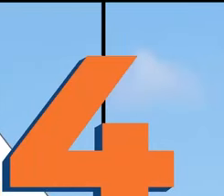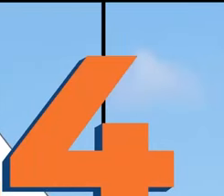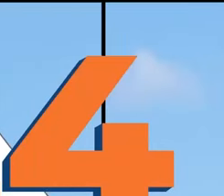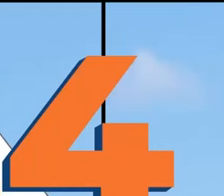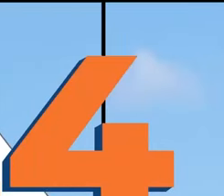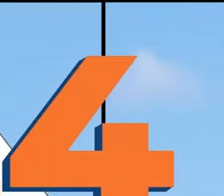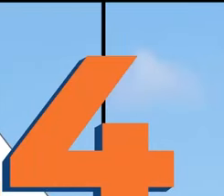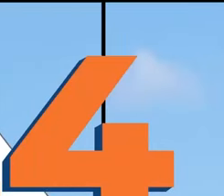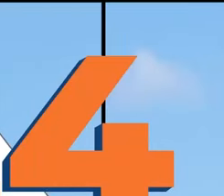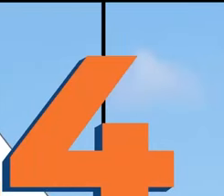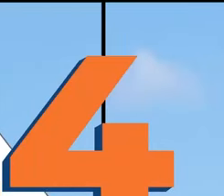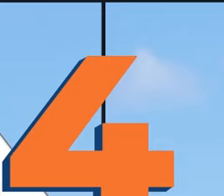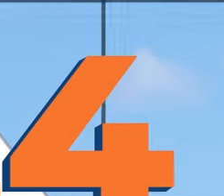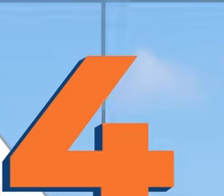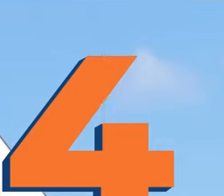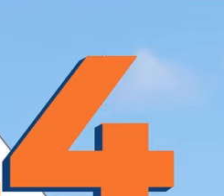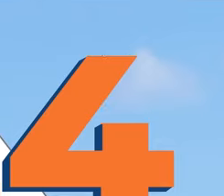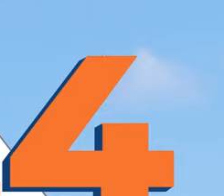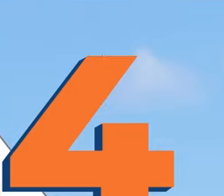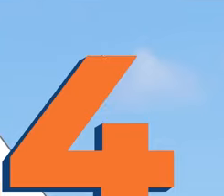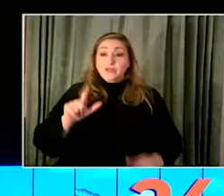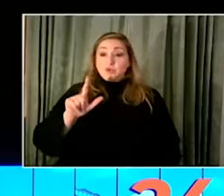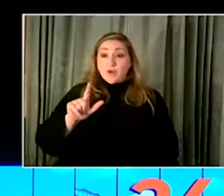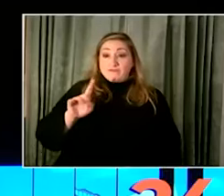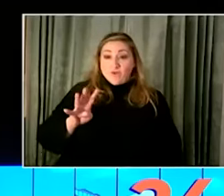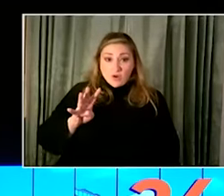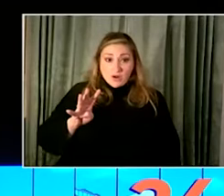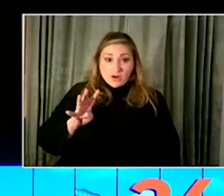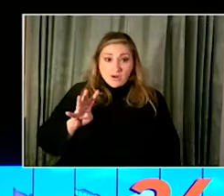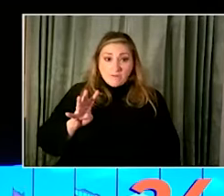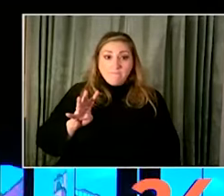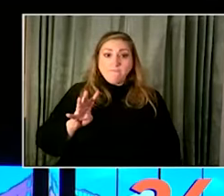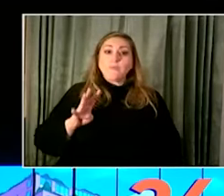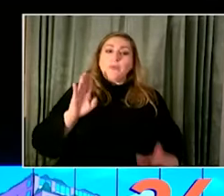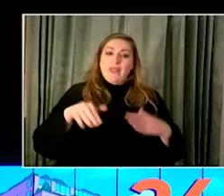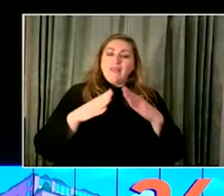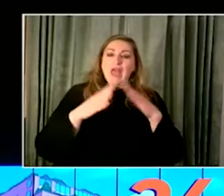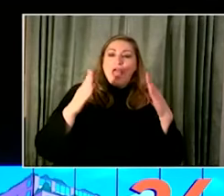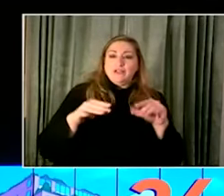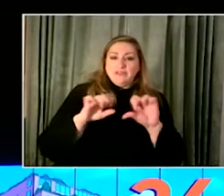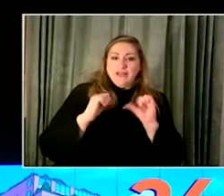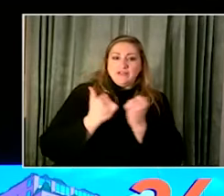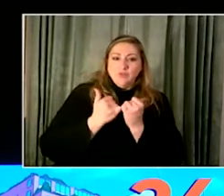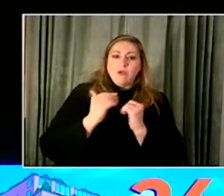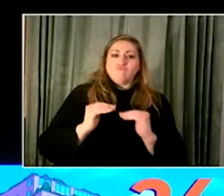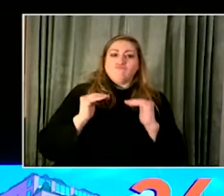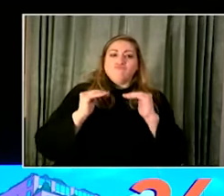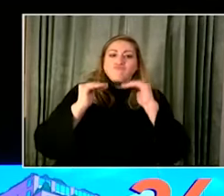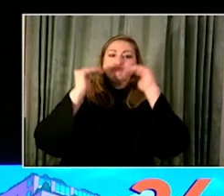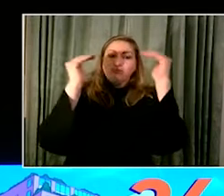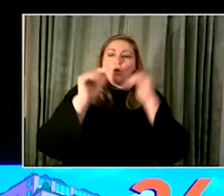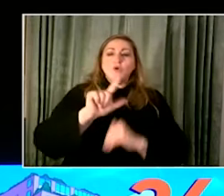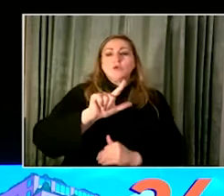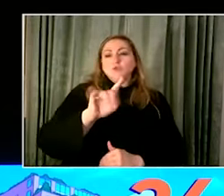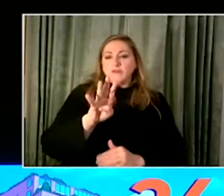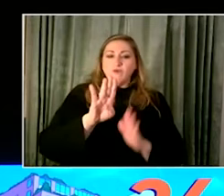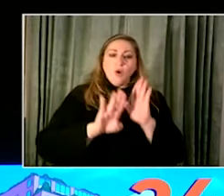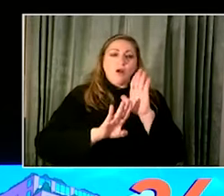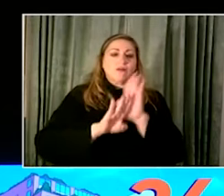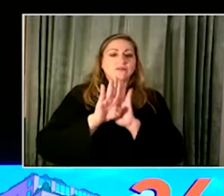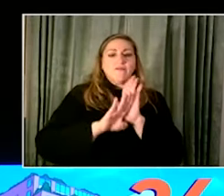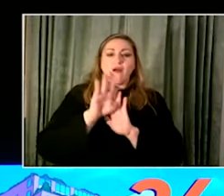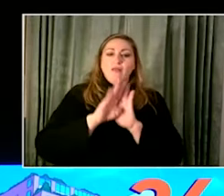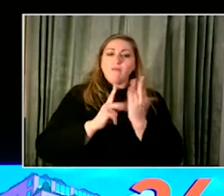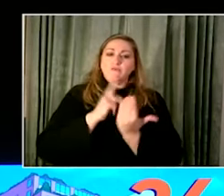24 in 24. In 2024, our Housing Agency will advance 24 development projects on public